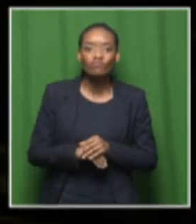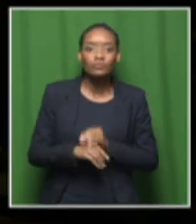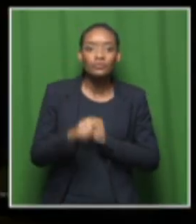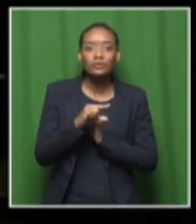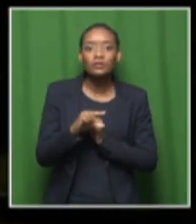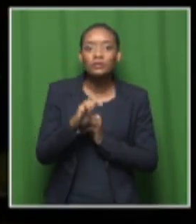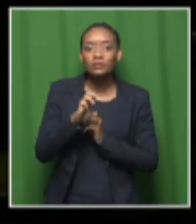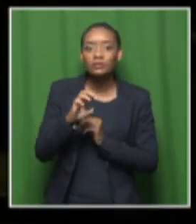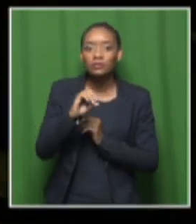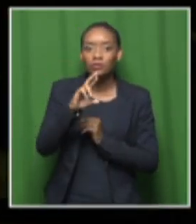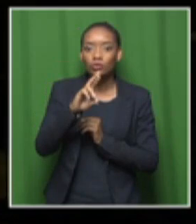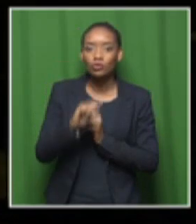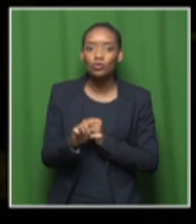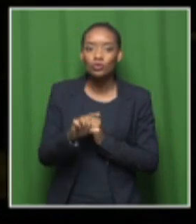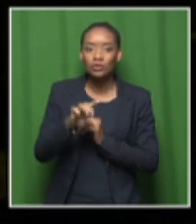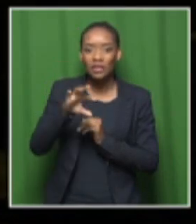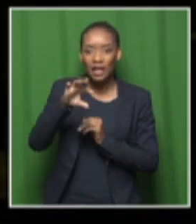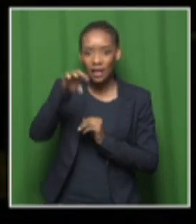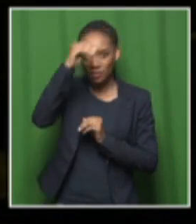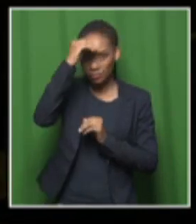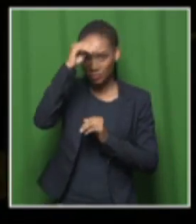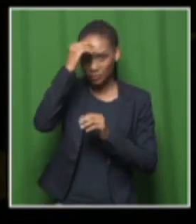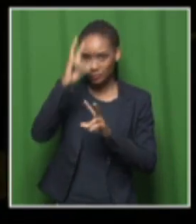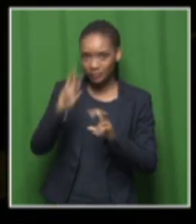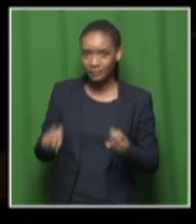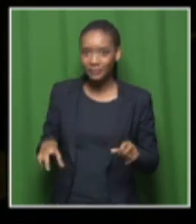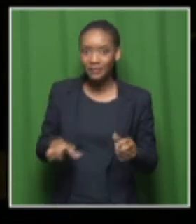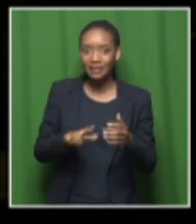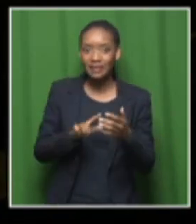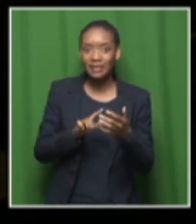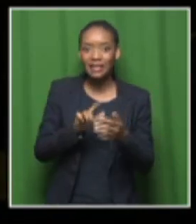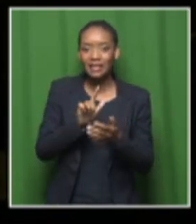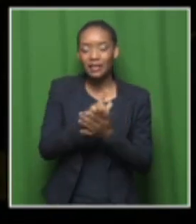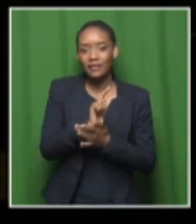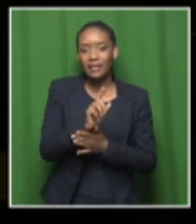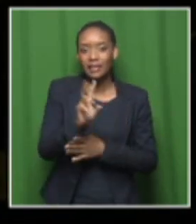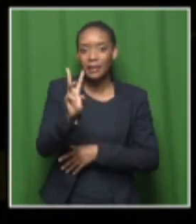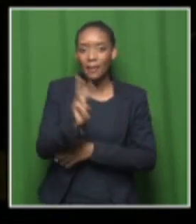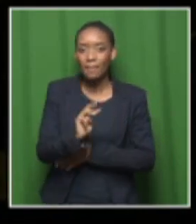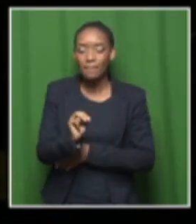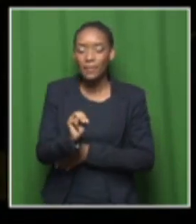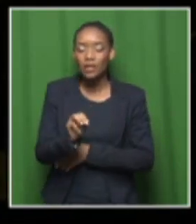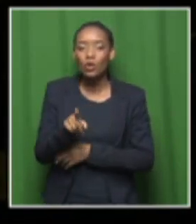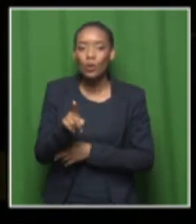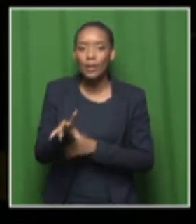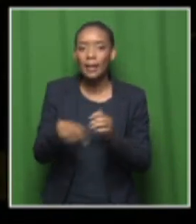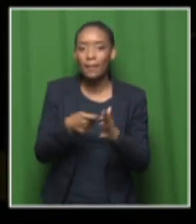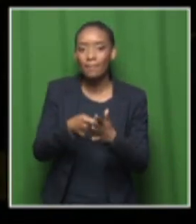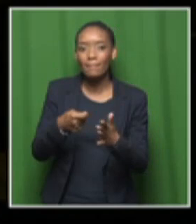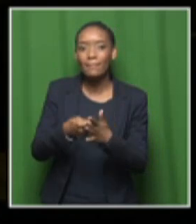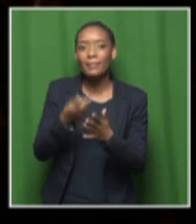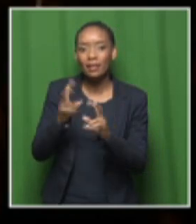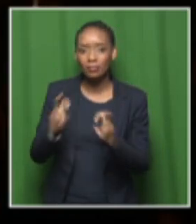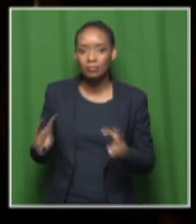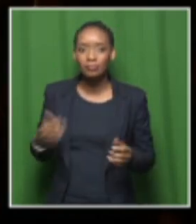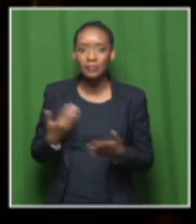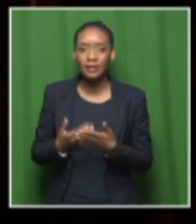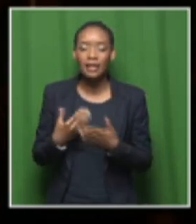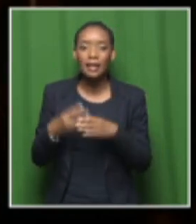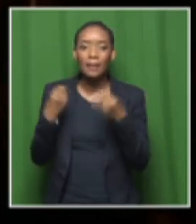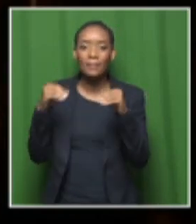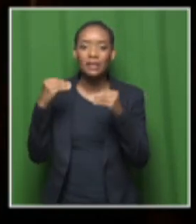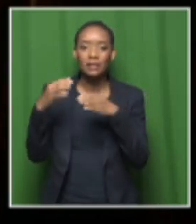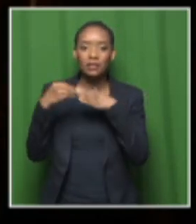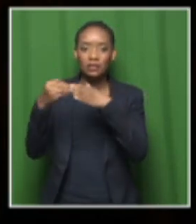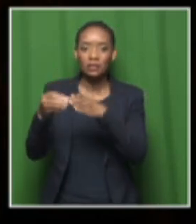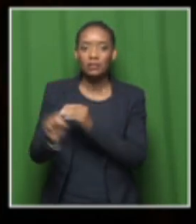paid 17.1 million rand to conduct the investigation, which was funded by Business Leadership South Africa. So for